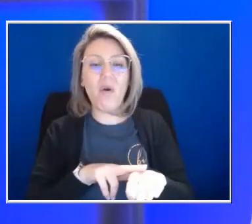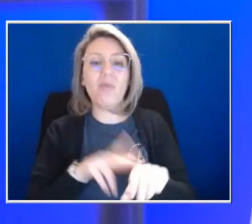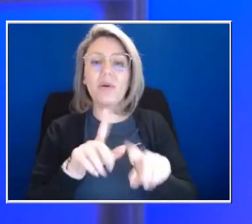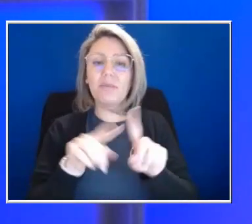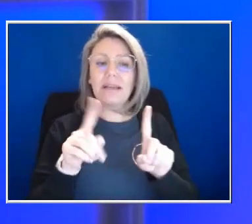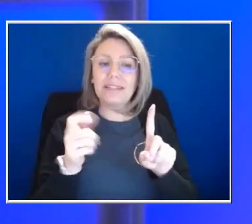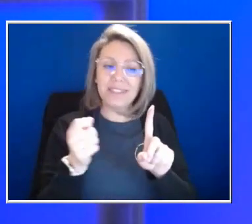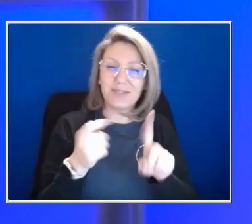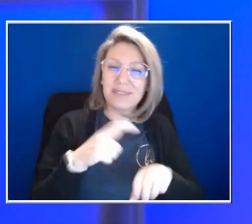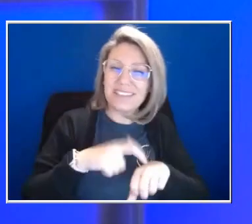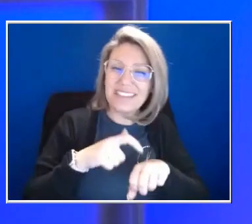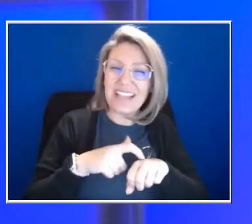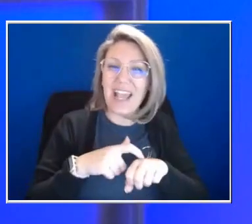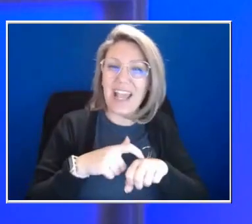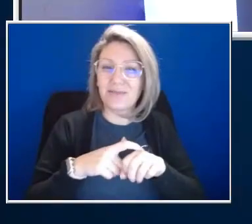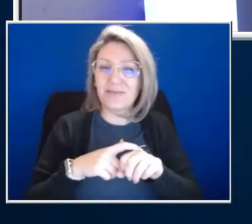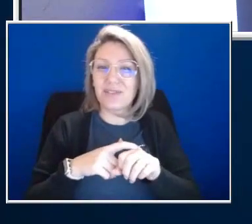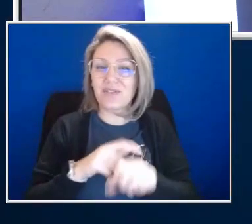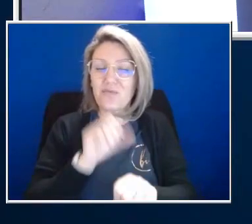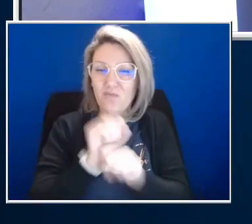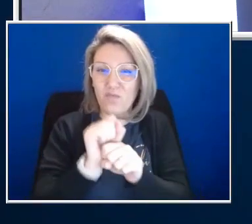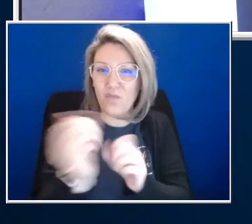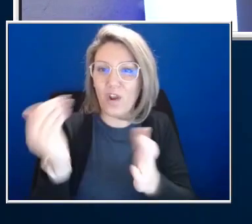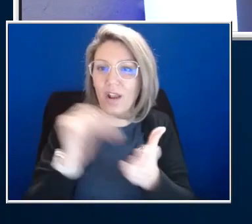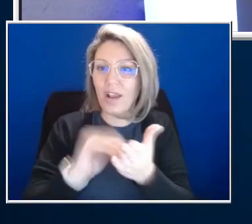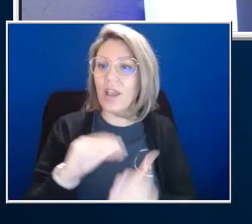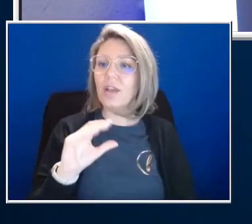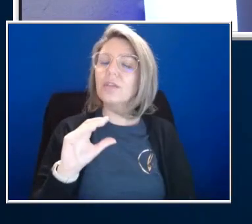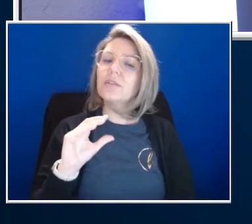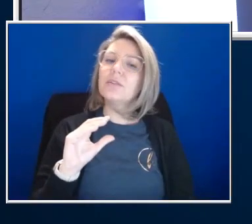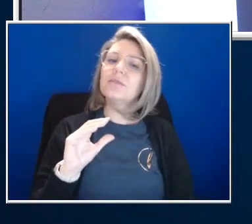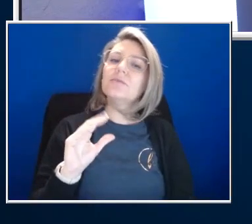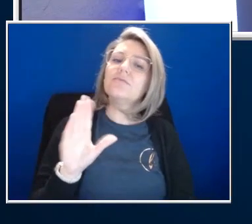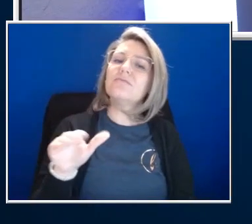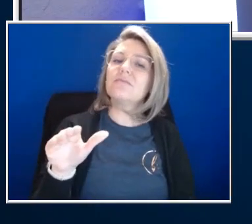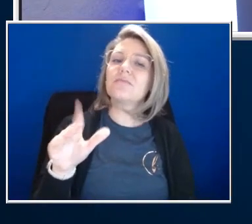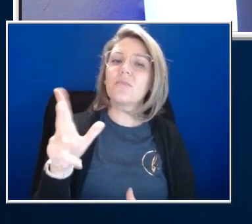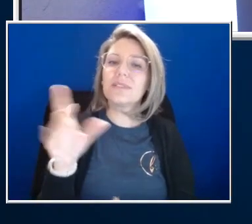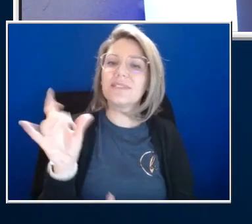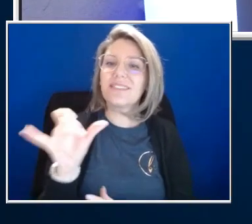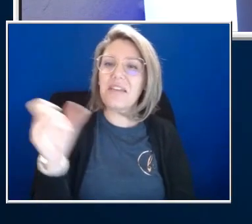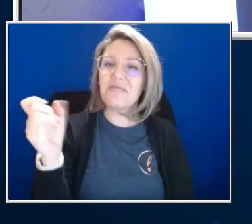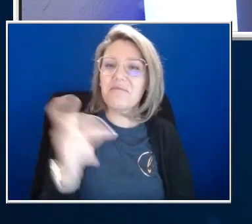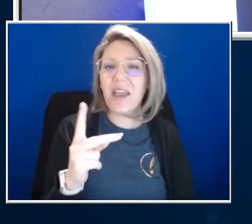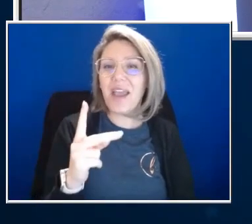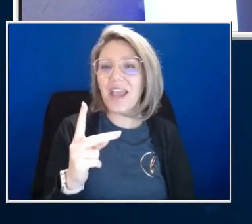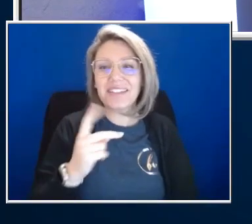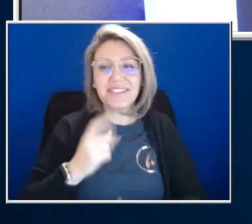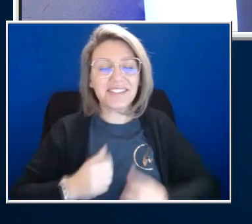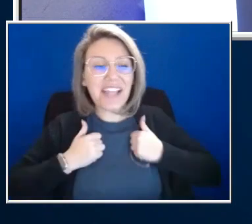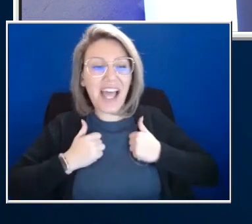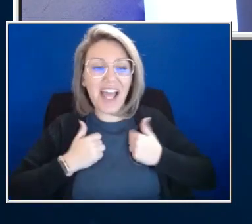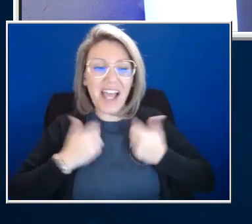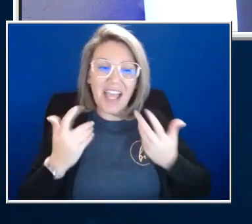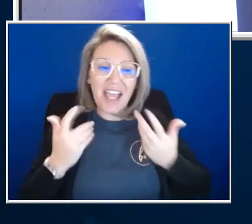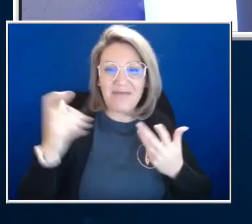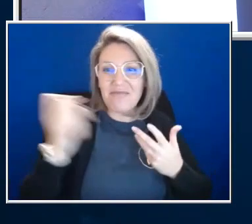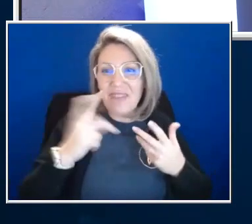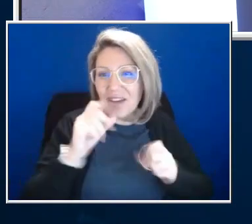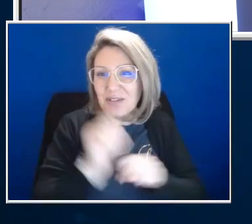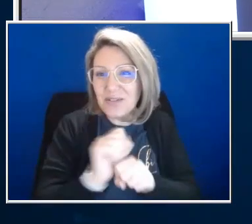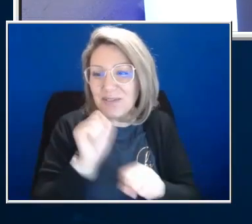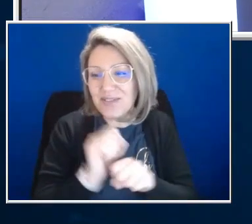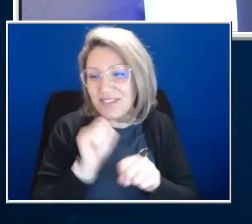get it to work again. So Christina, what's it like to be back? Just back at life, certainly back to work.